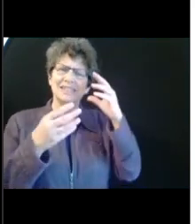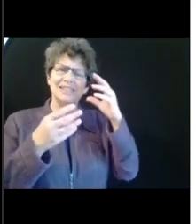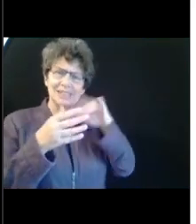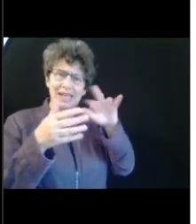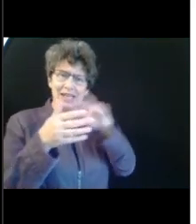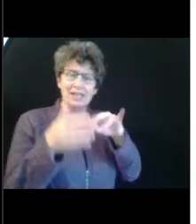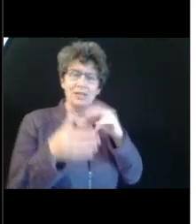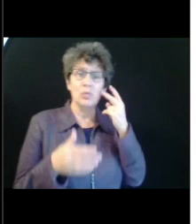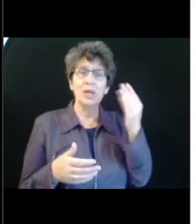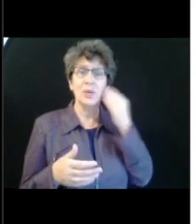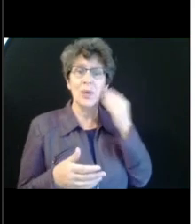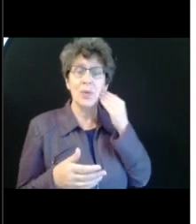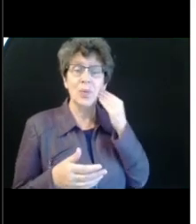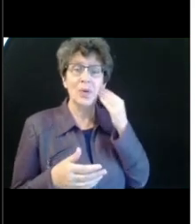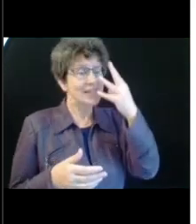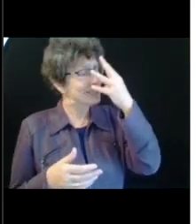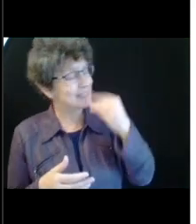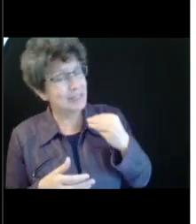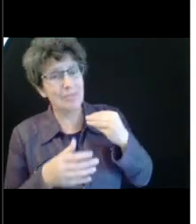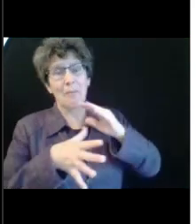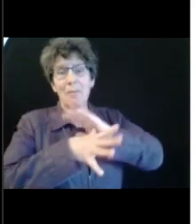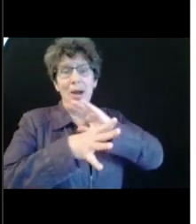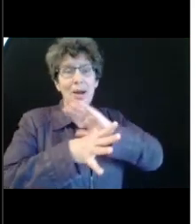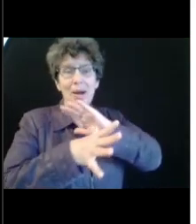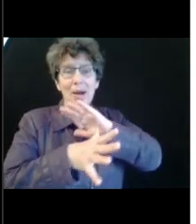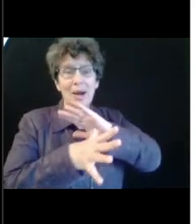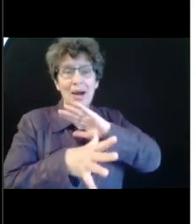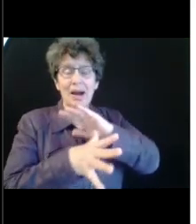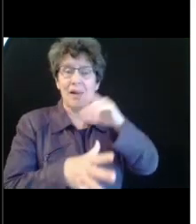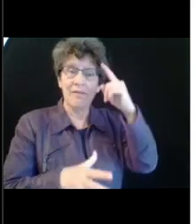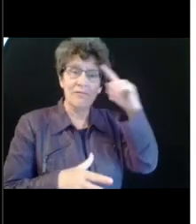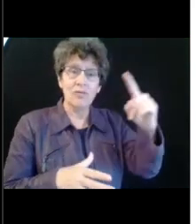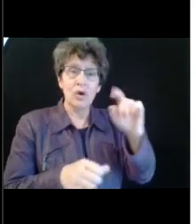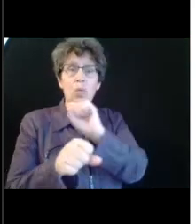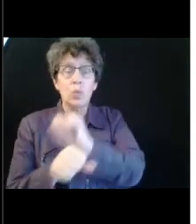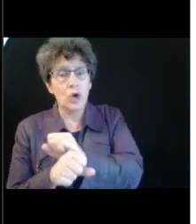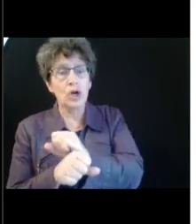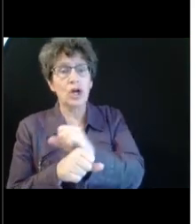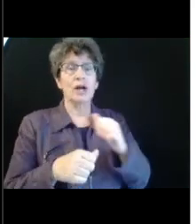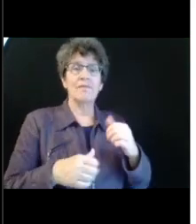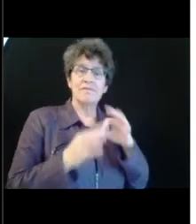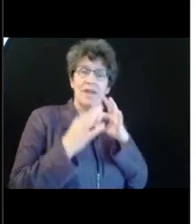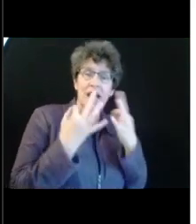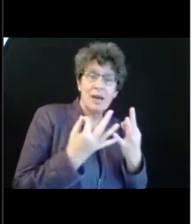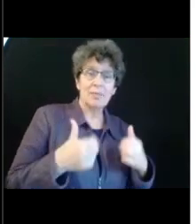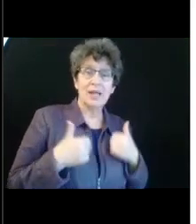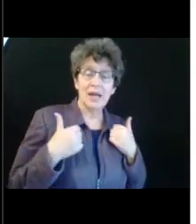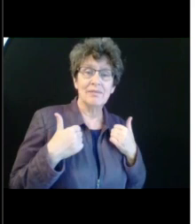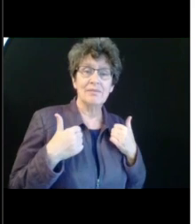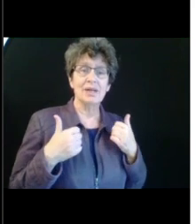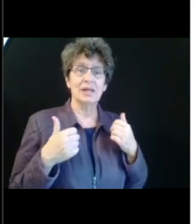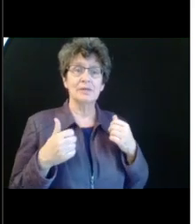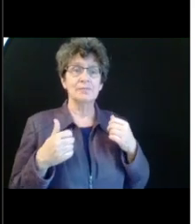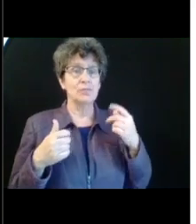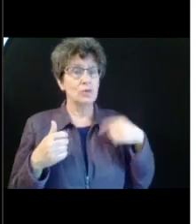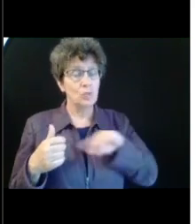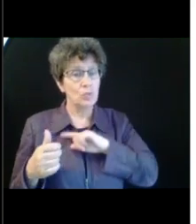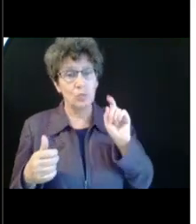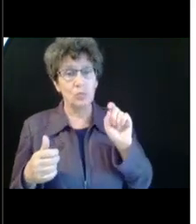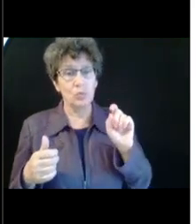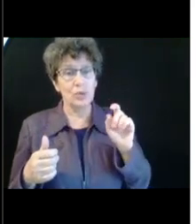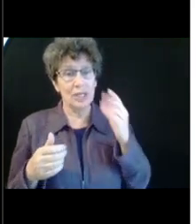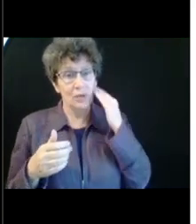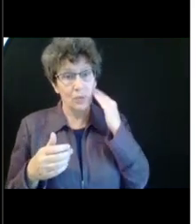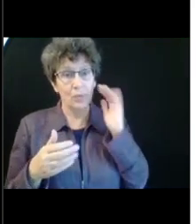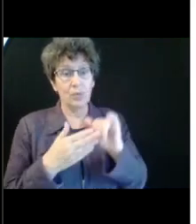And so in the general population, it's reasonable estimate that people are getting less than 7 hours actual. On